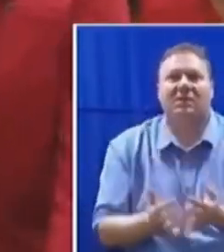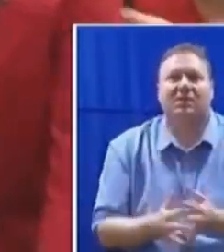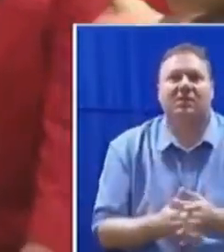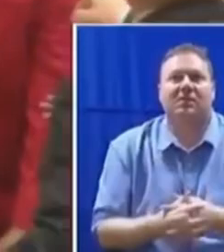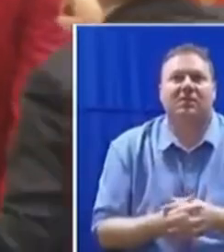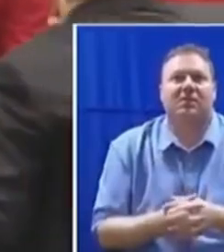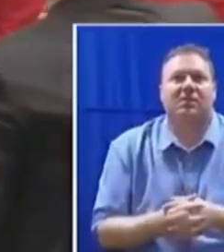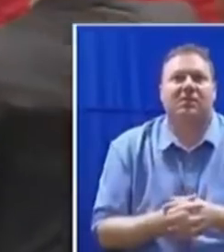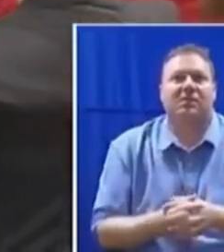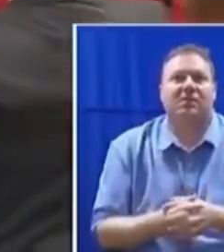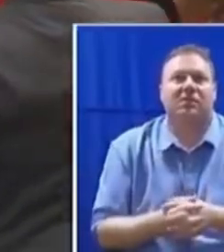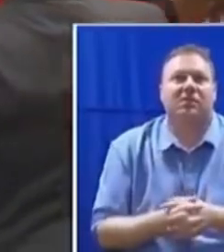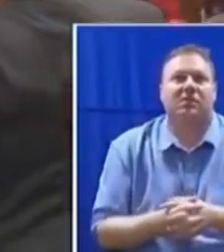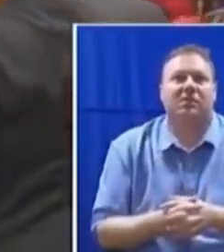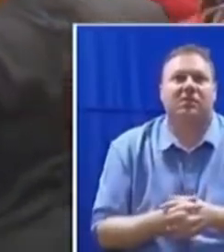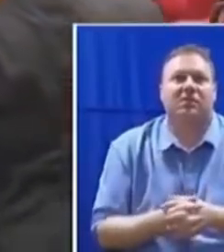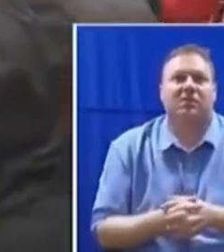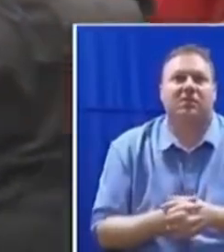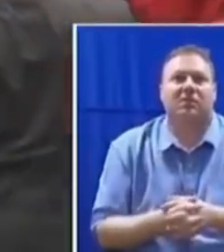Honorable members.